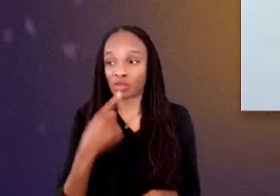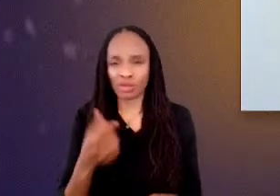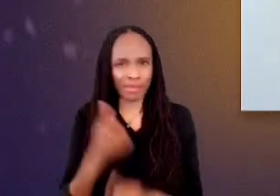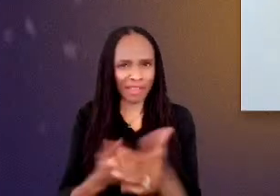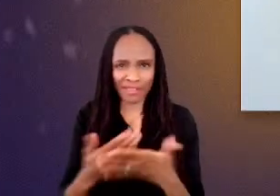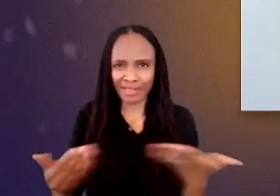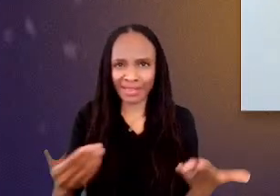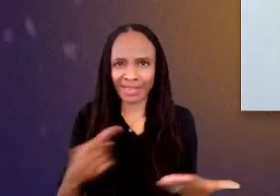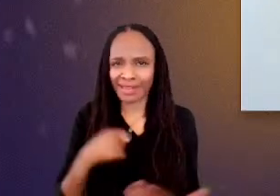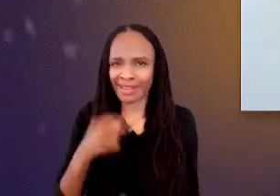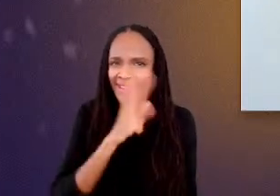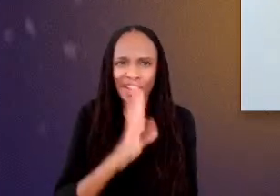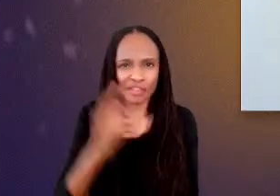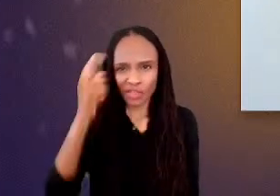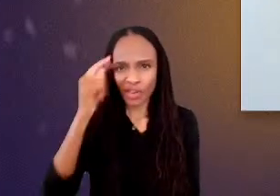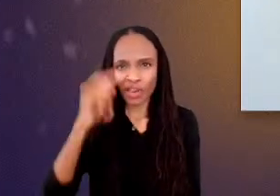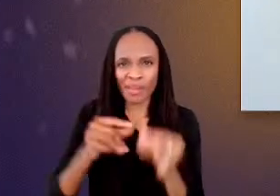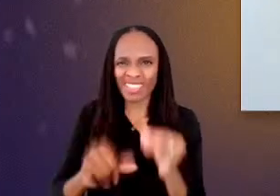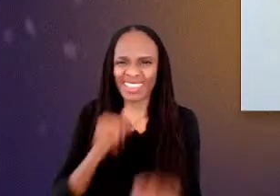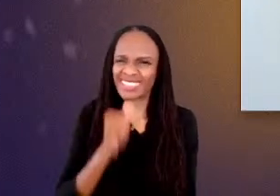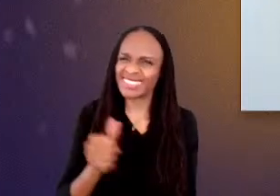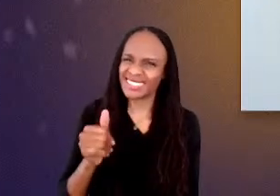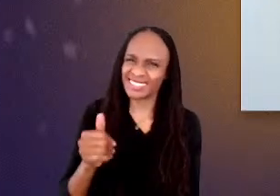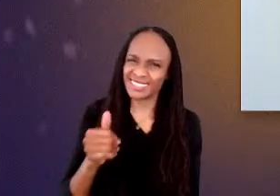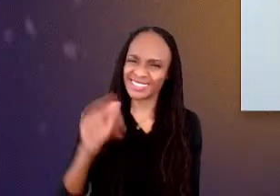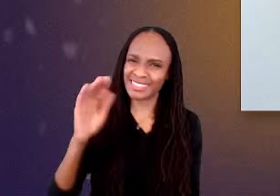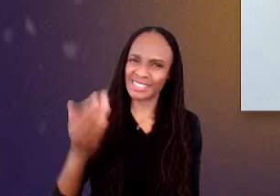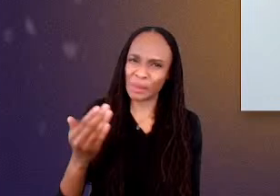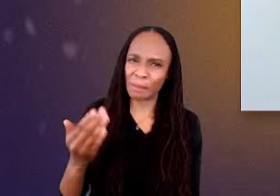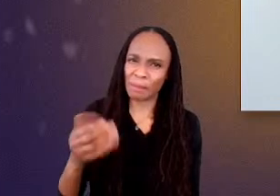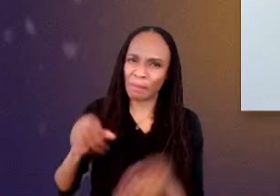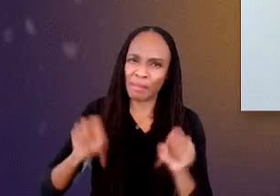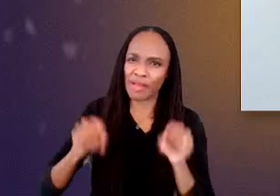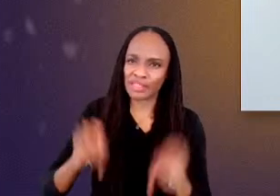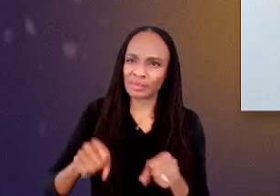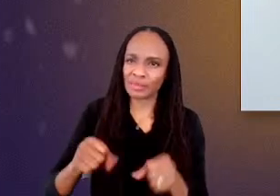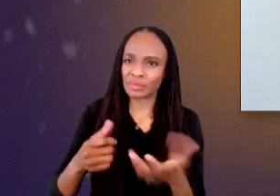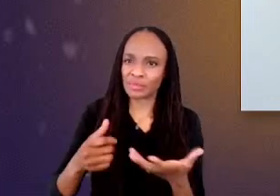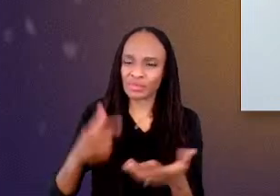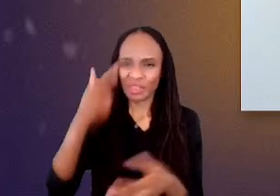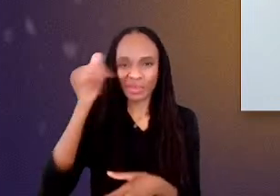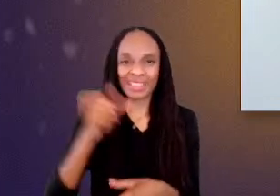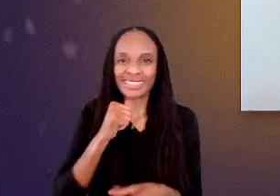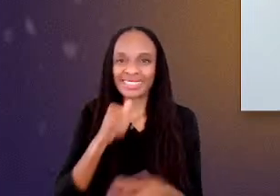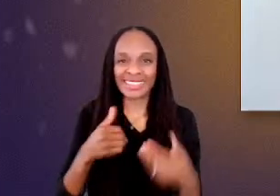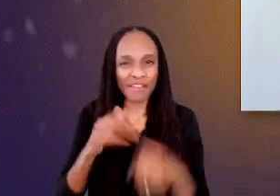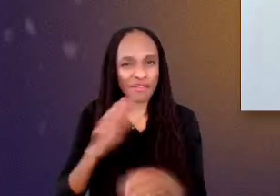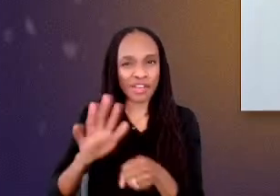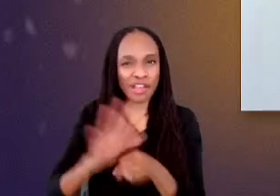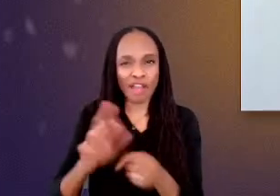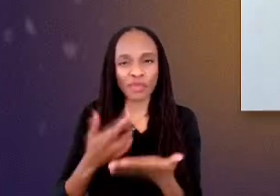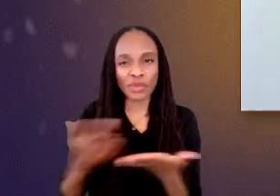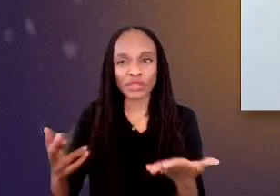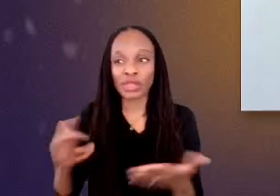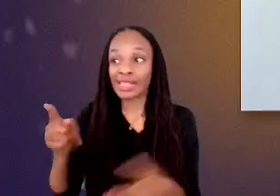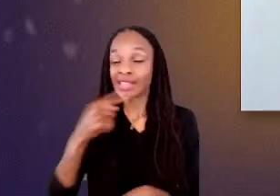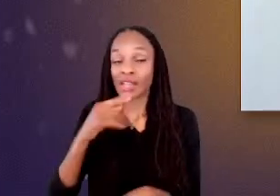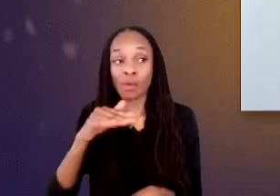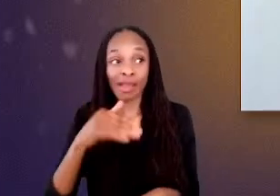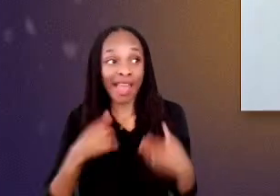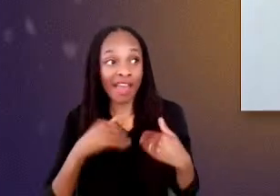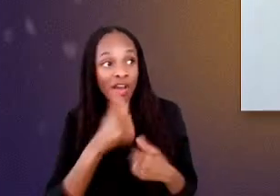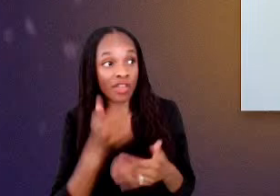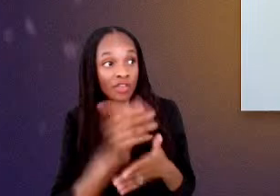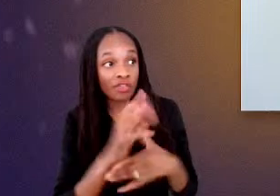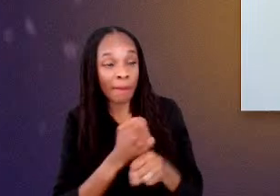hadn't thought about it. It didn't seem like it was even possible with just the lack of resources that we had. And he said, hey, you know, these other filmmakers,